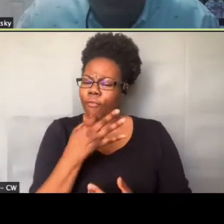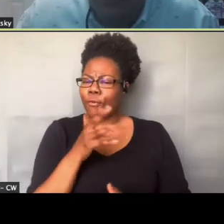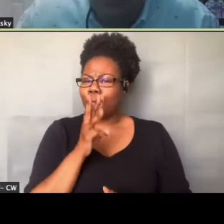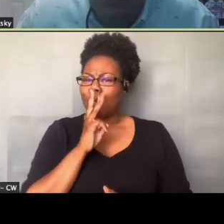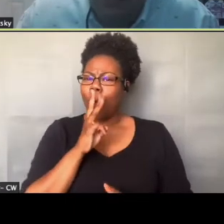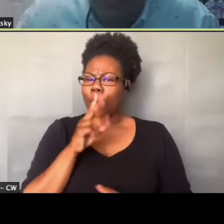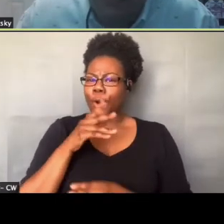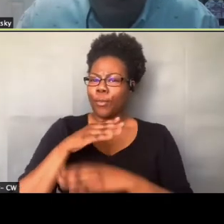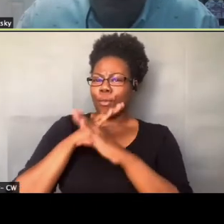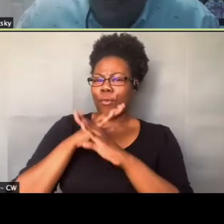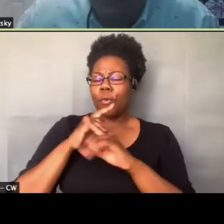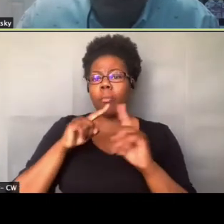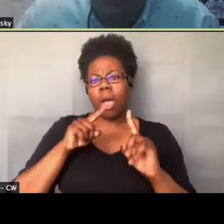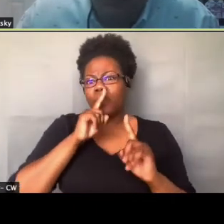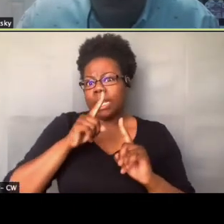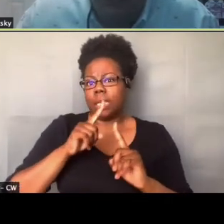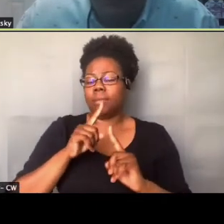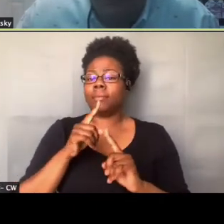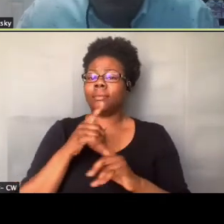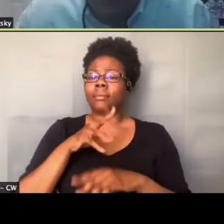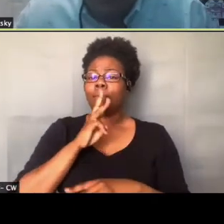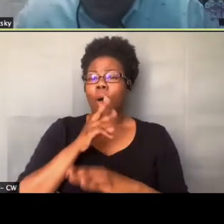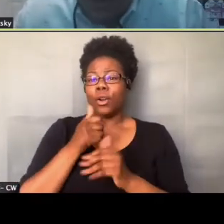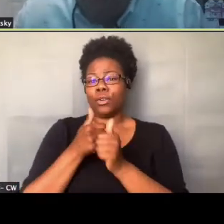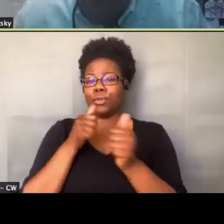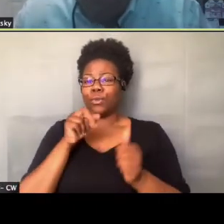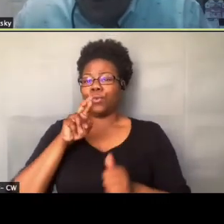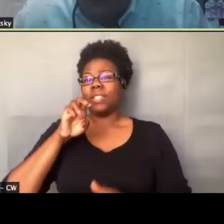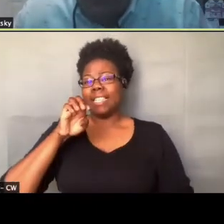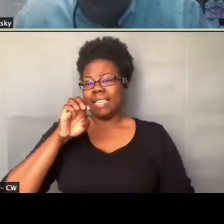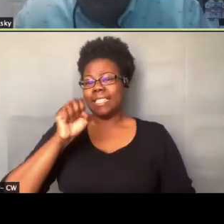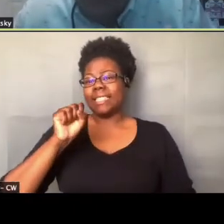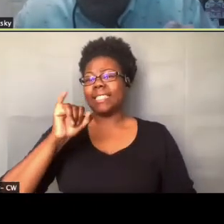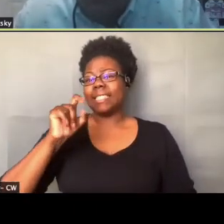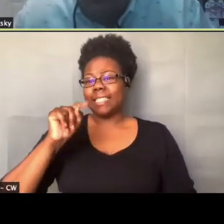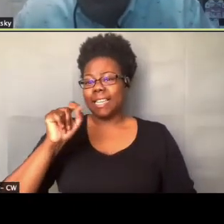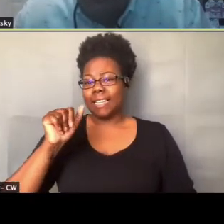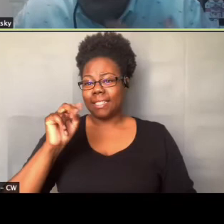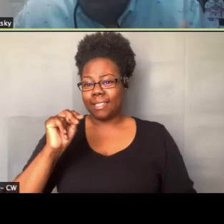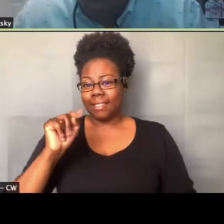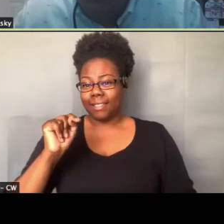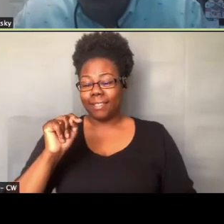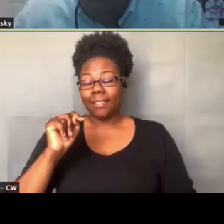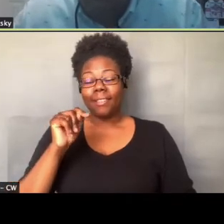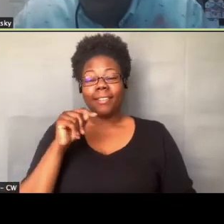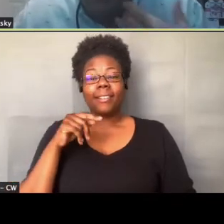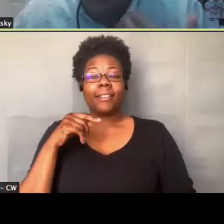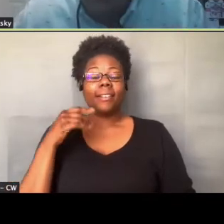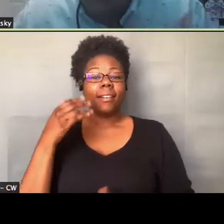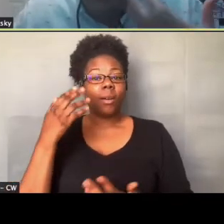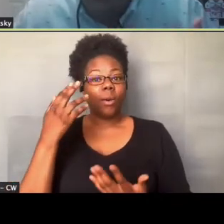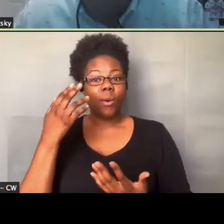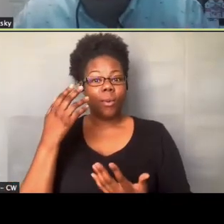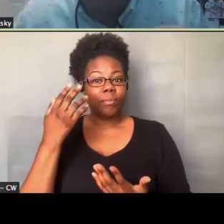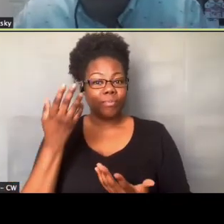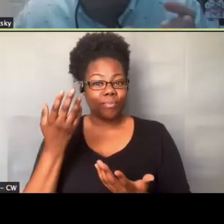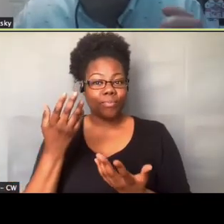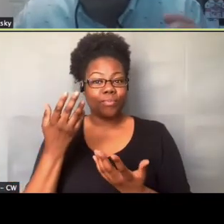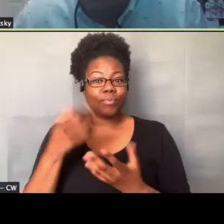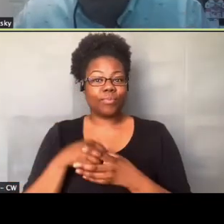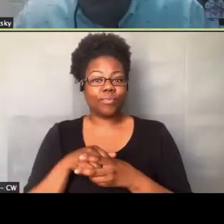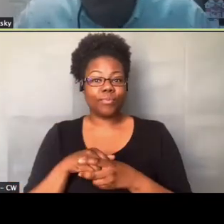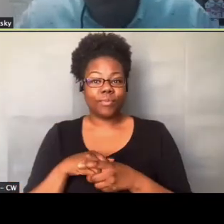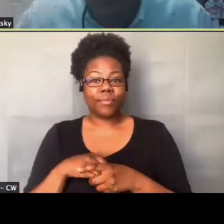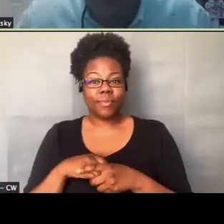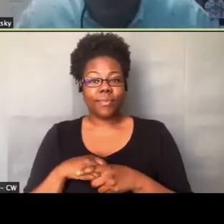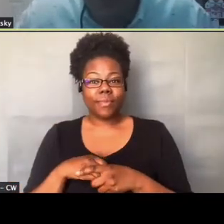water resistant than in the past because when you don't need to have battery doors and use rechargeable, you can